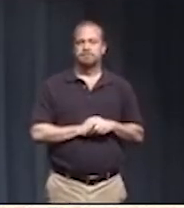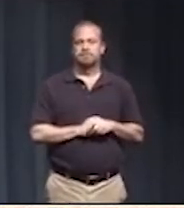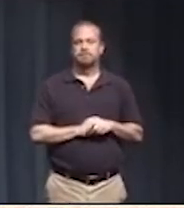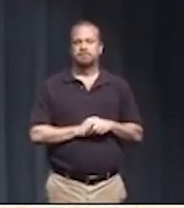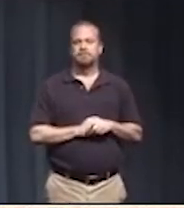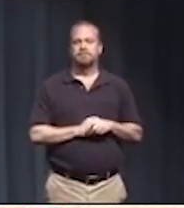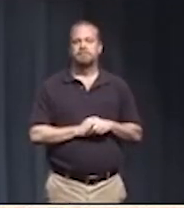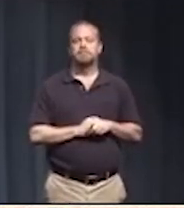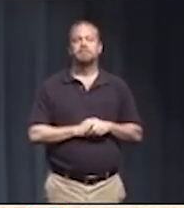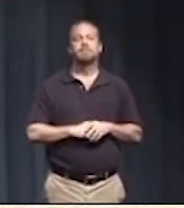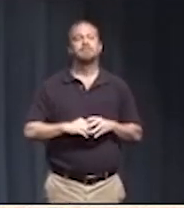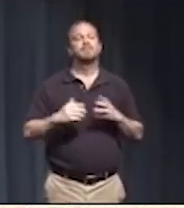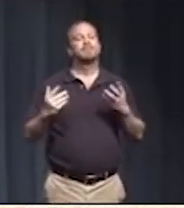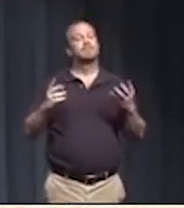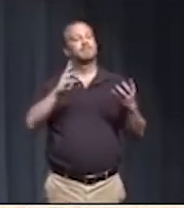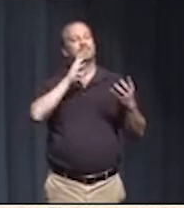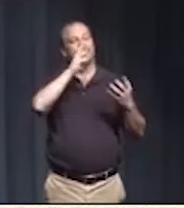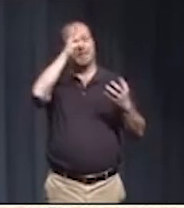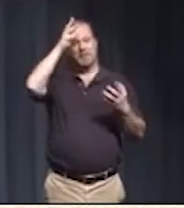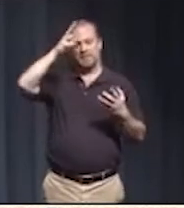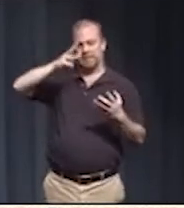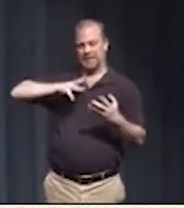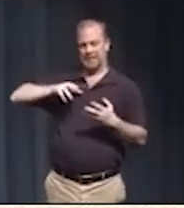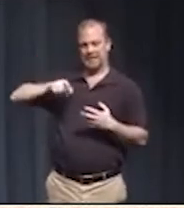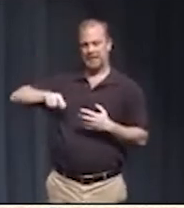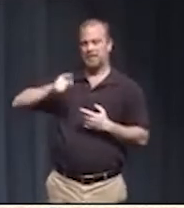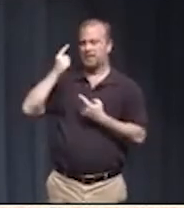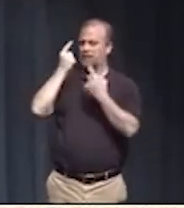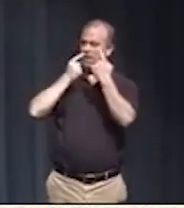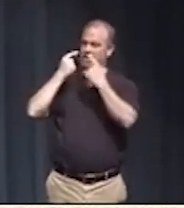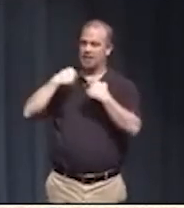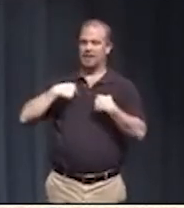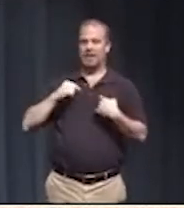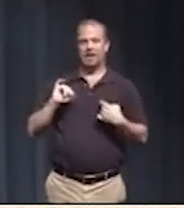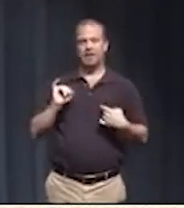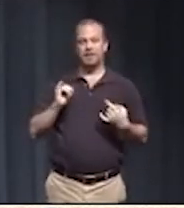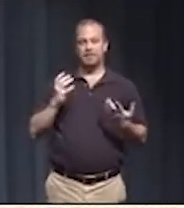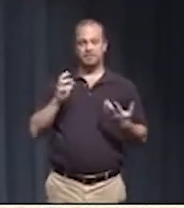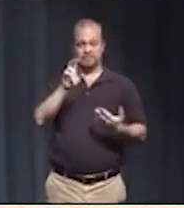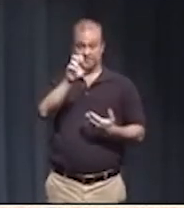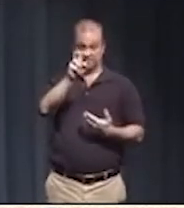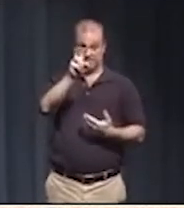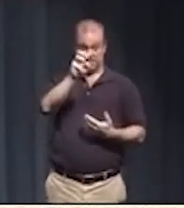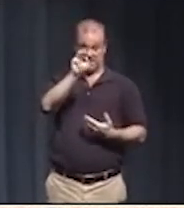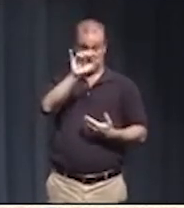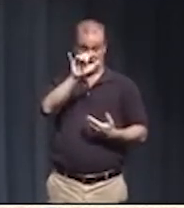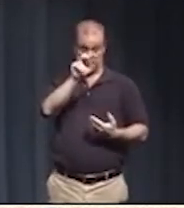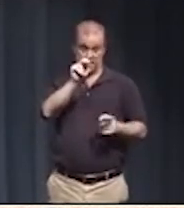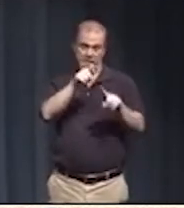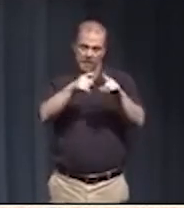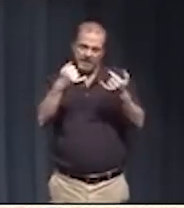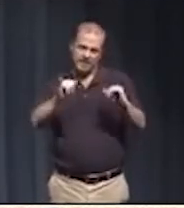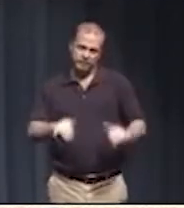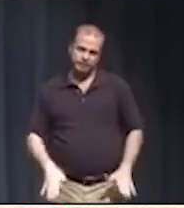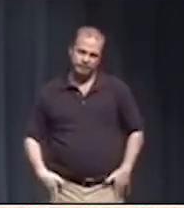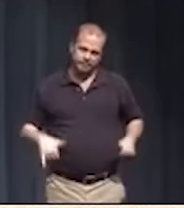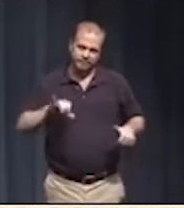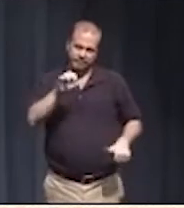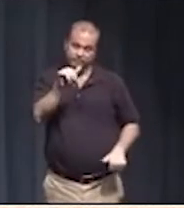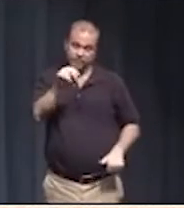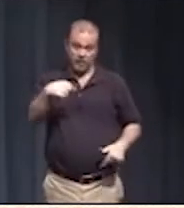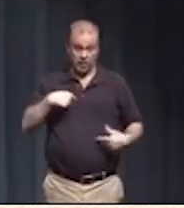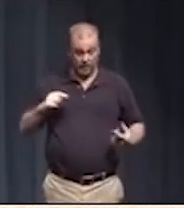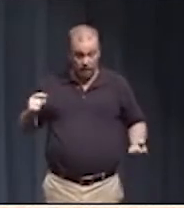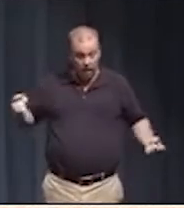So when we start talking about men, we have to start thinking about us as basically cavemen in blue jeans. We have not evolved